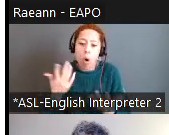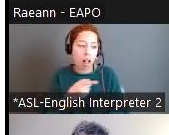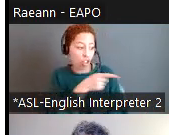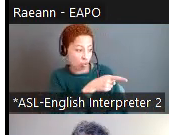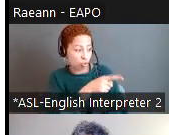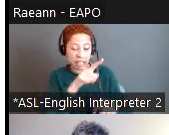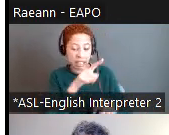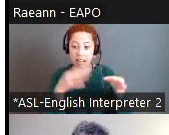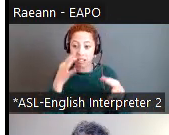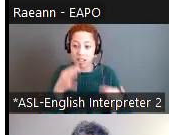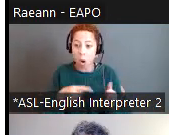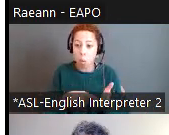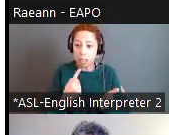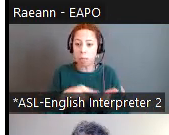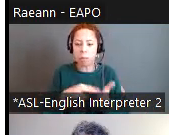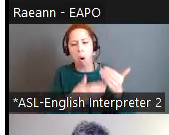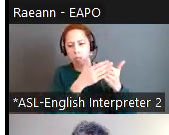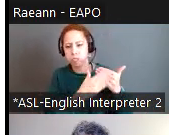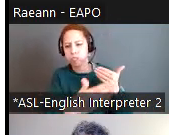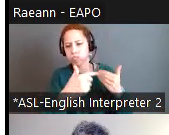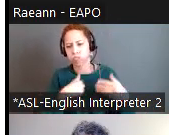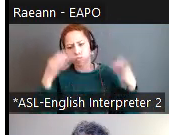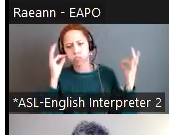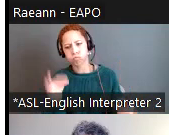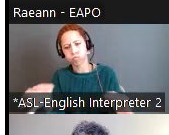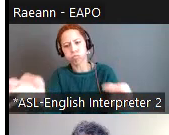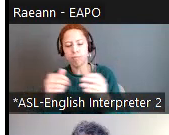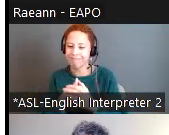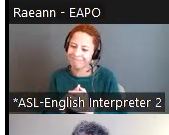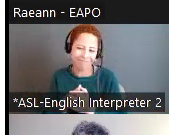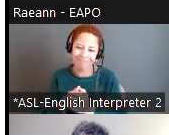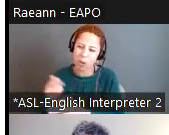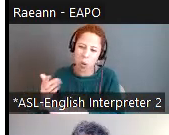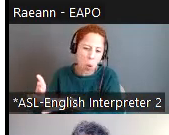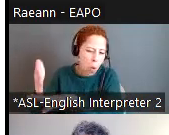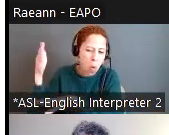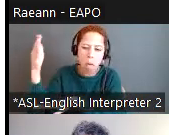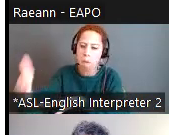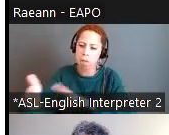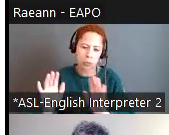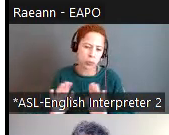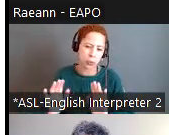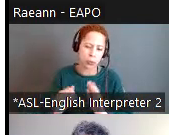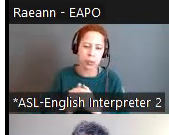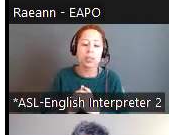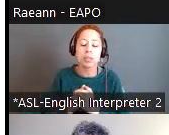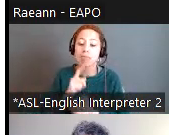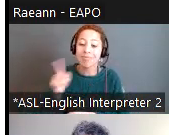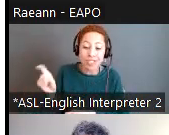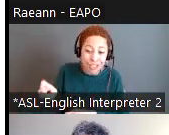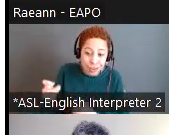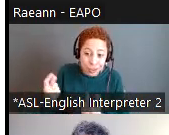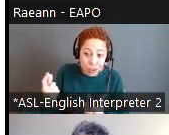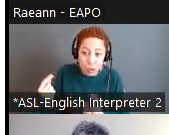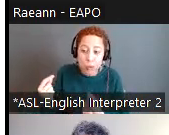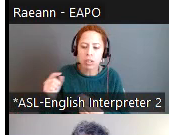of all of your decisions going forward. If they do that, they're overstepping. What they should be doing is including you in all